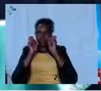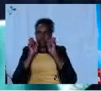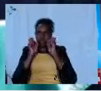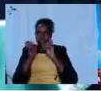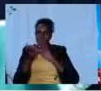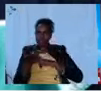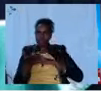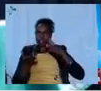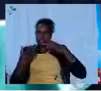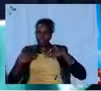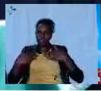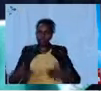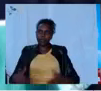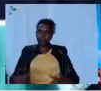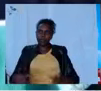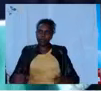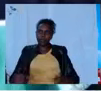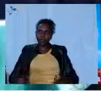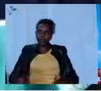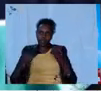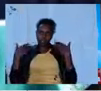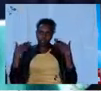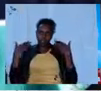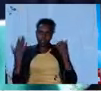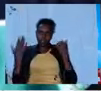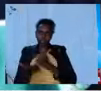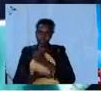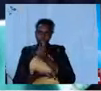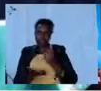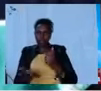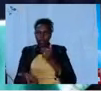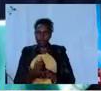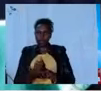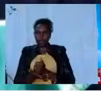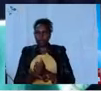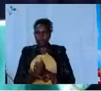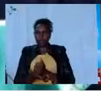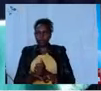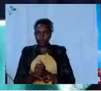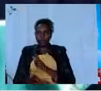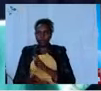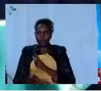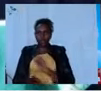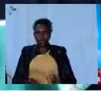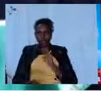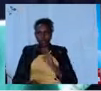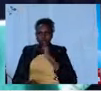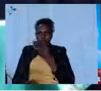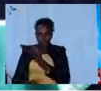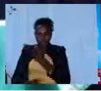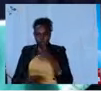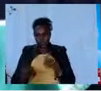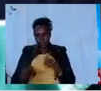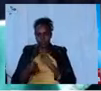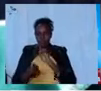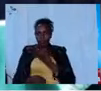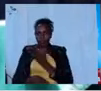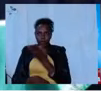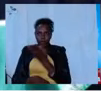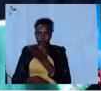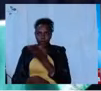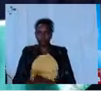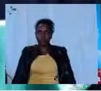of sins, the resurrection of the body, and the life everlasting. Amen. The Lord be with you.